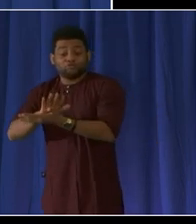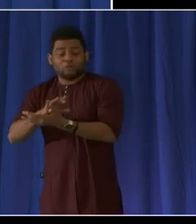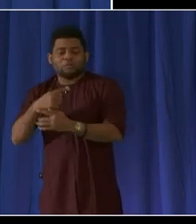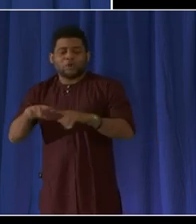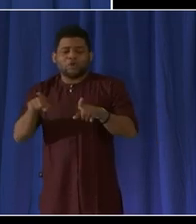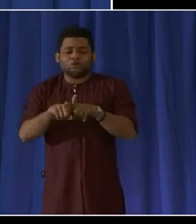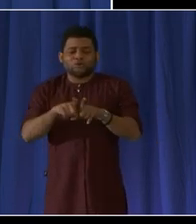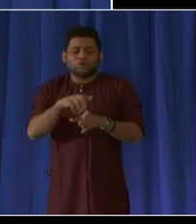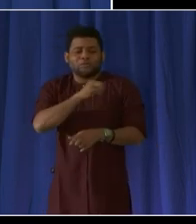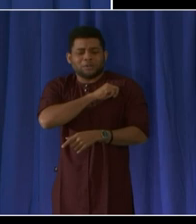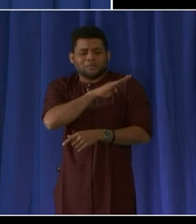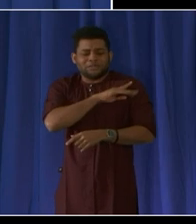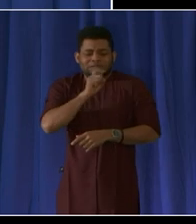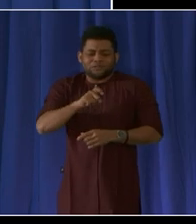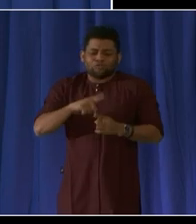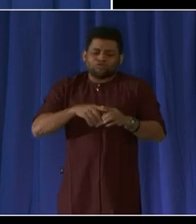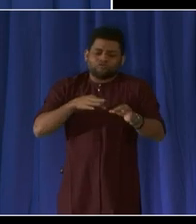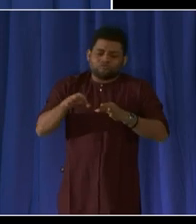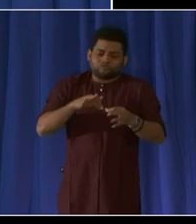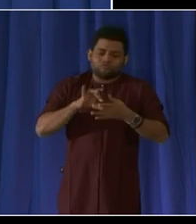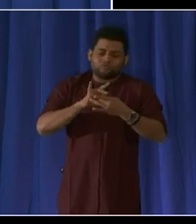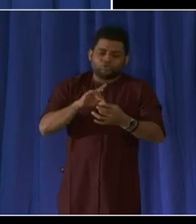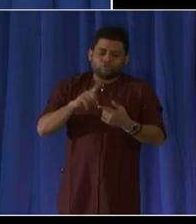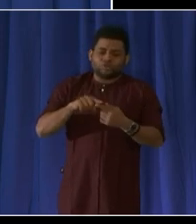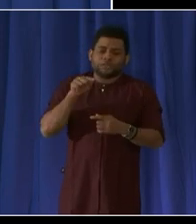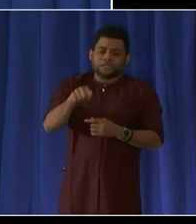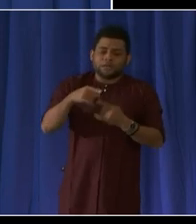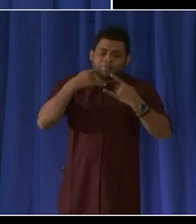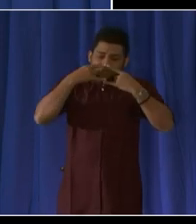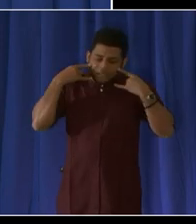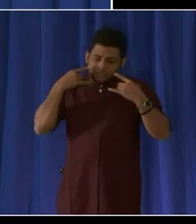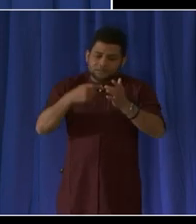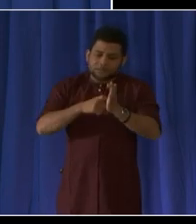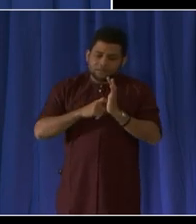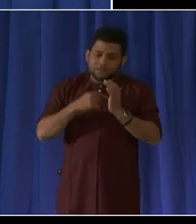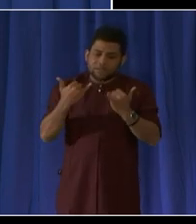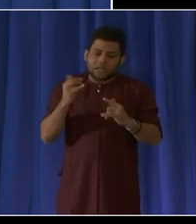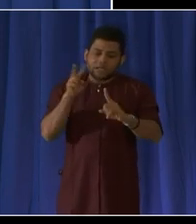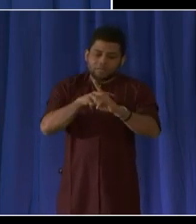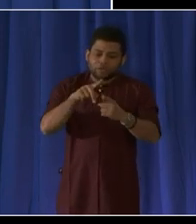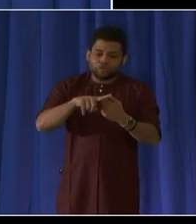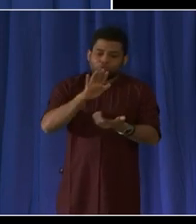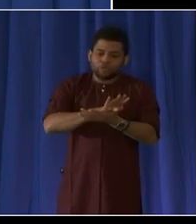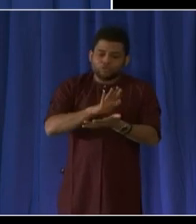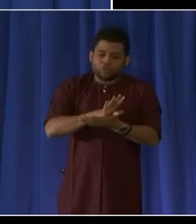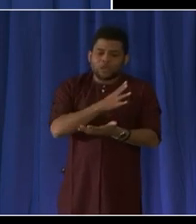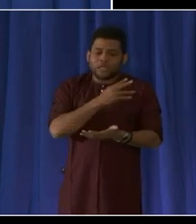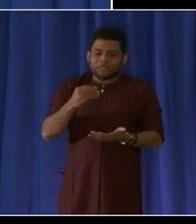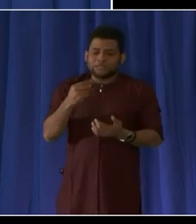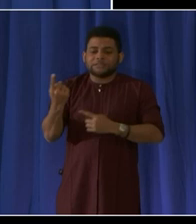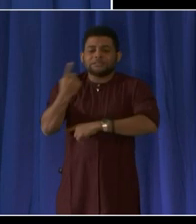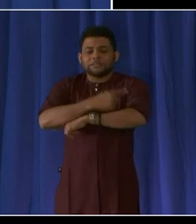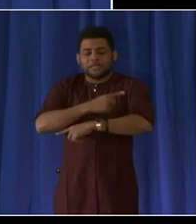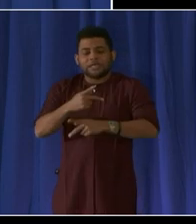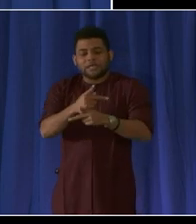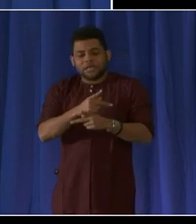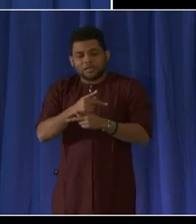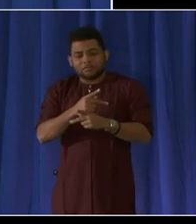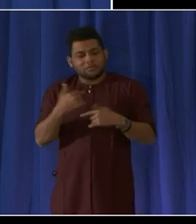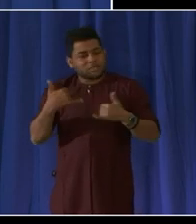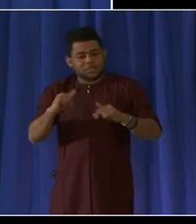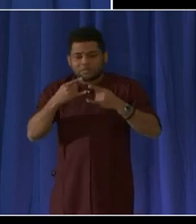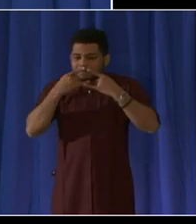the mayor explained today, the current mask mandate still applies to schools and daycares at this time.